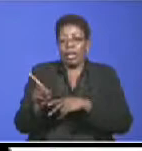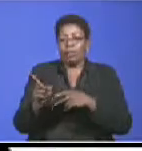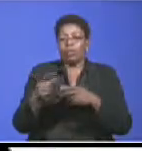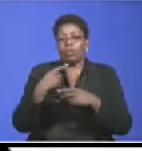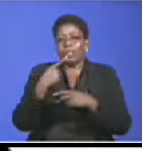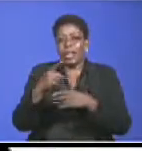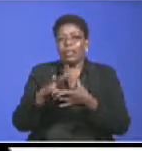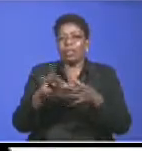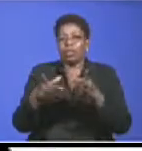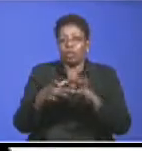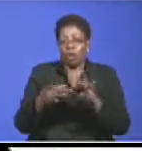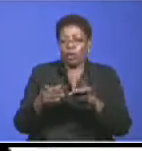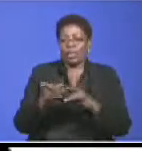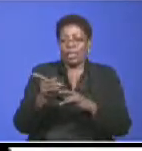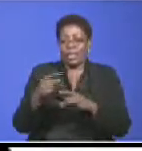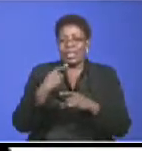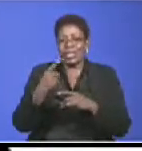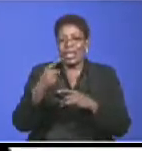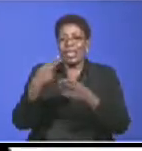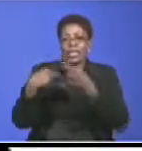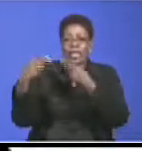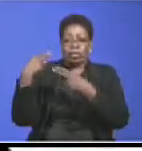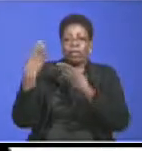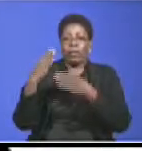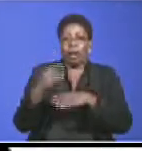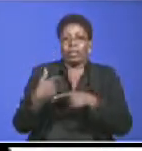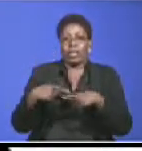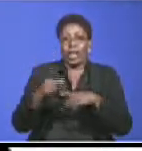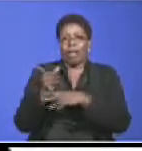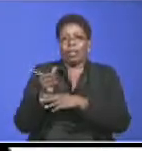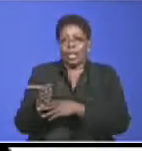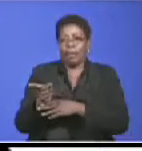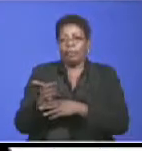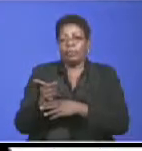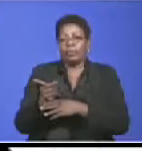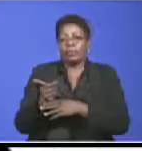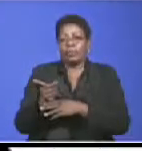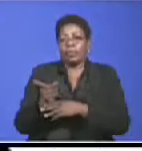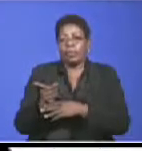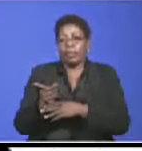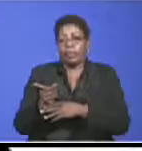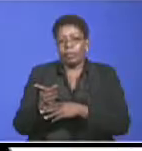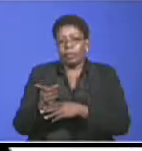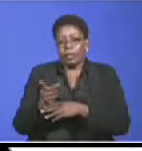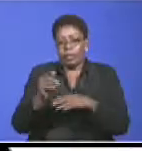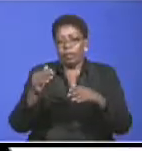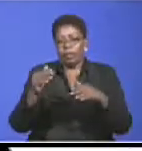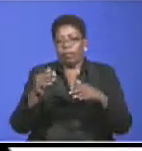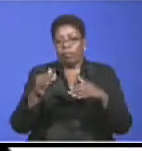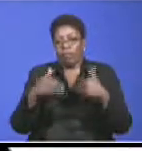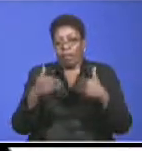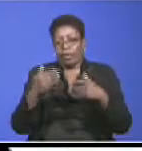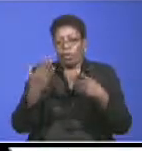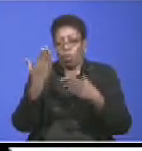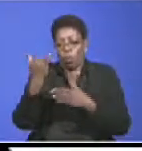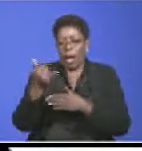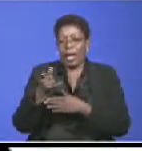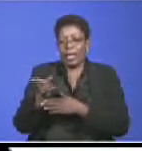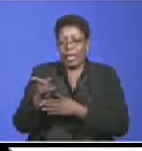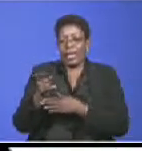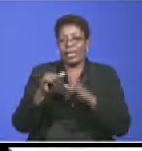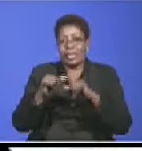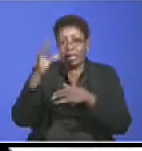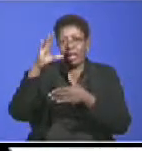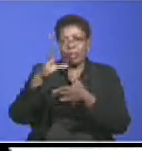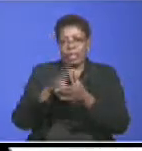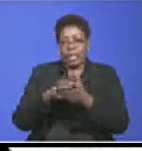them to tell the history of the Bahamas, to allow them to tell our faith and why they still believe in the reason